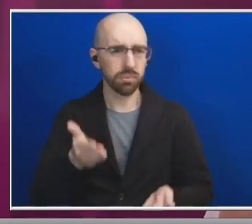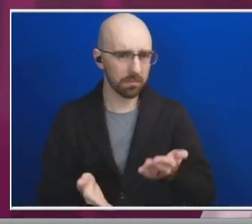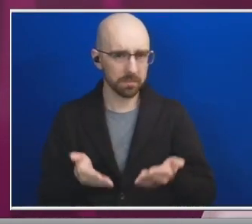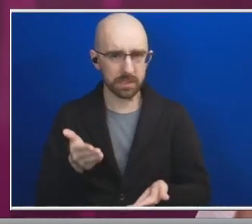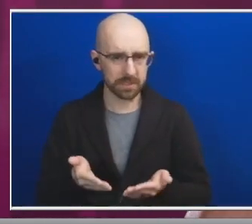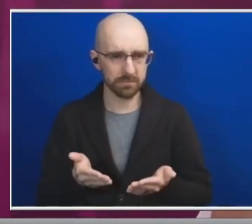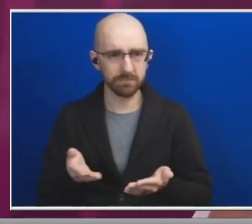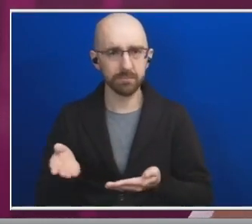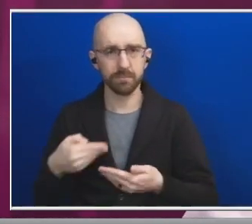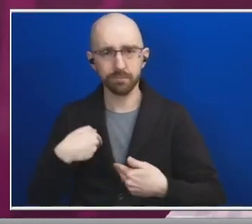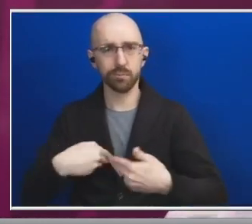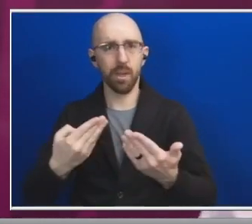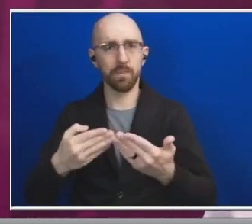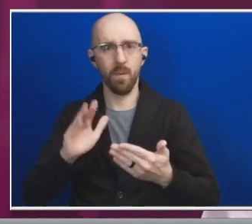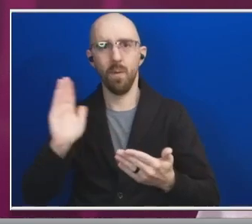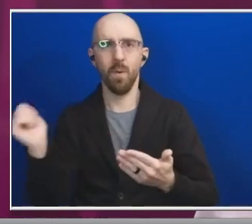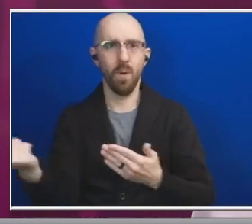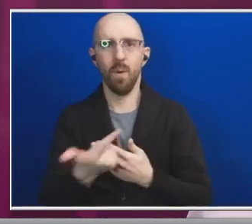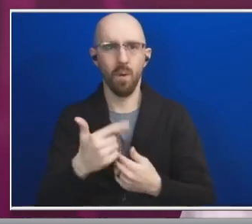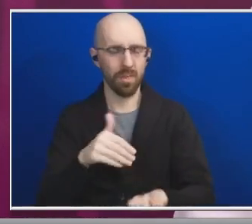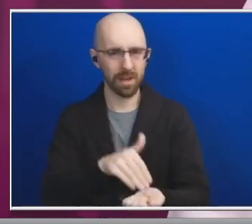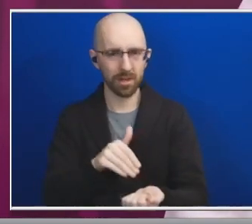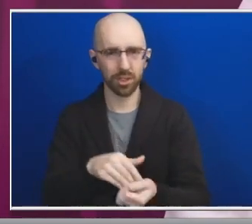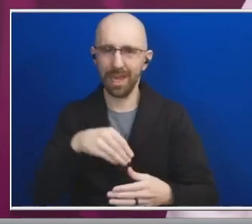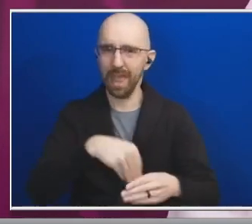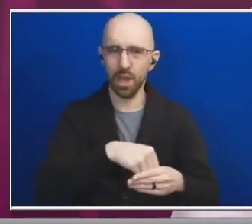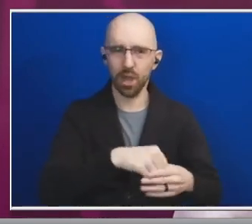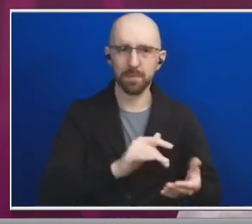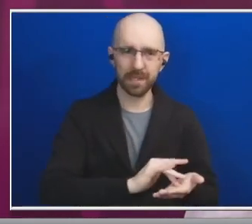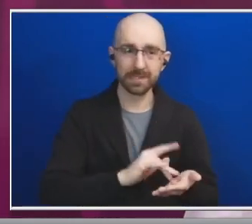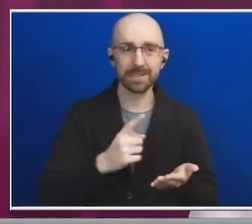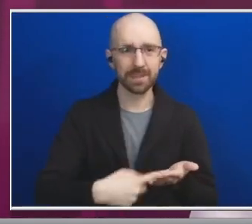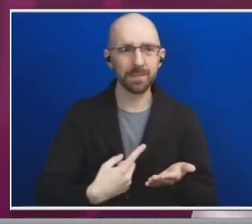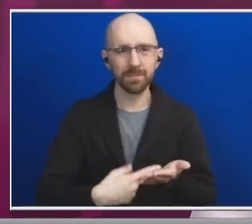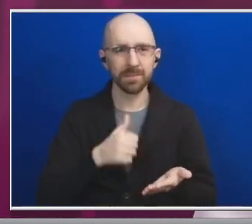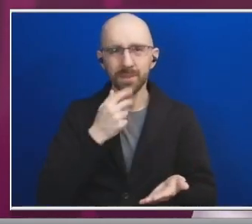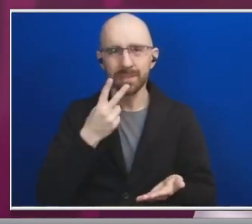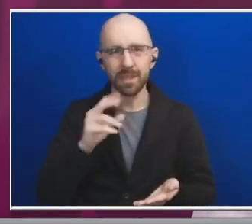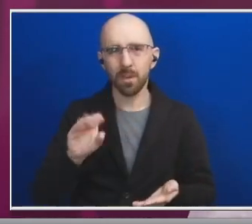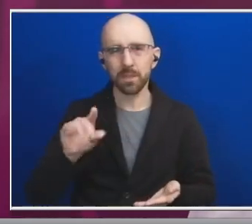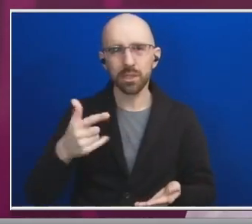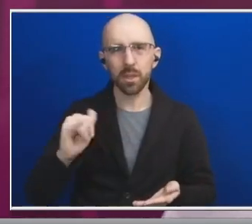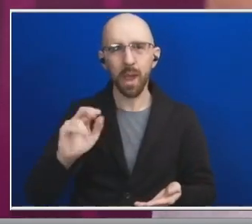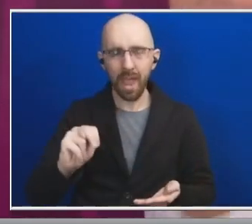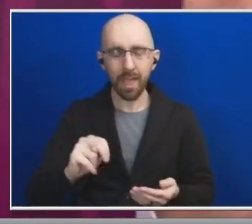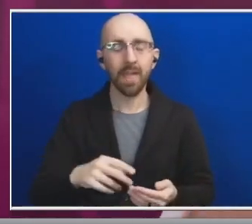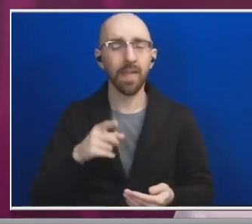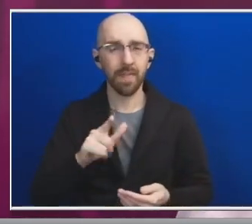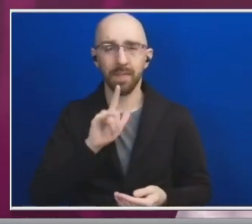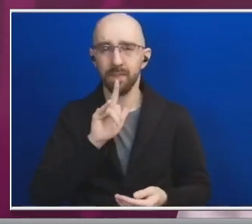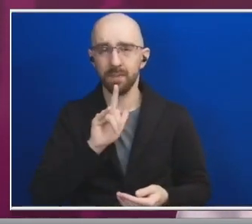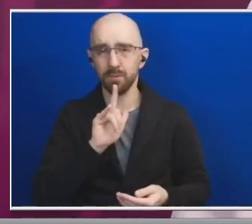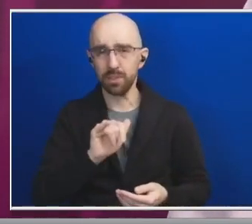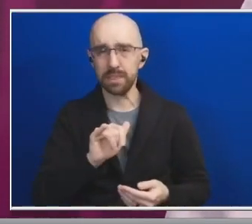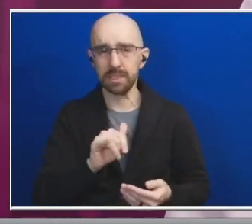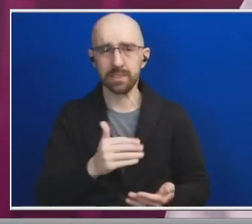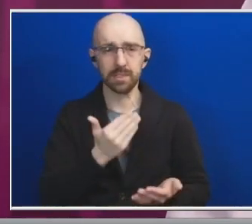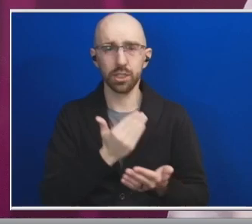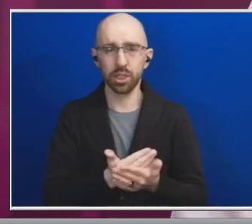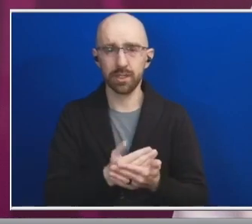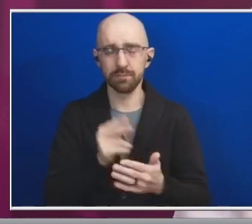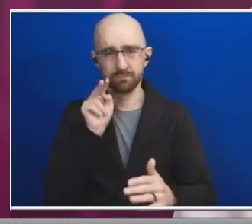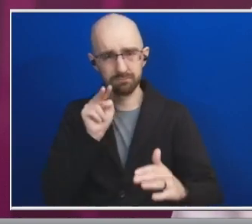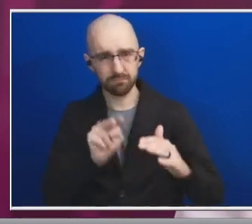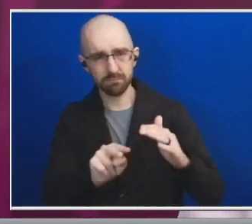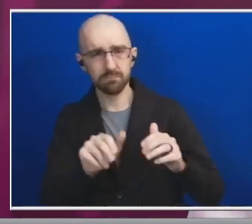all of your doctors, your internal medicine doctor. Sometimes you don't always see an OBGYN, and that really is a great sort of, like I said, insight into potential increased risk factors